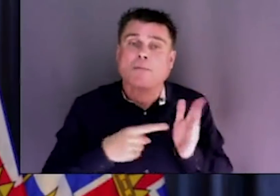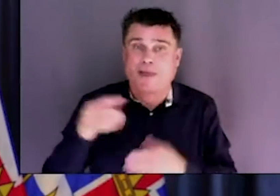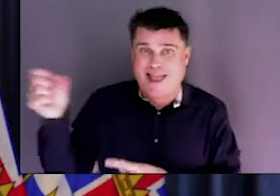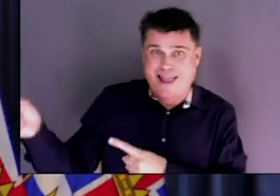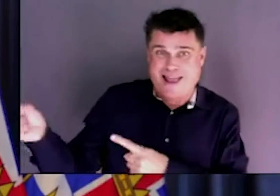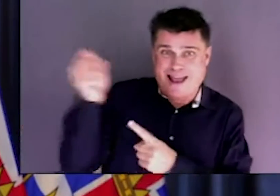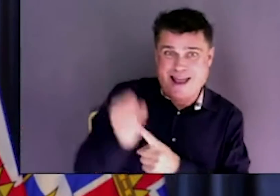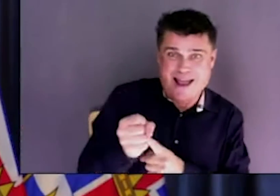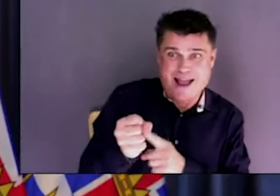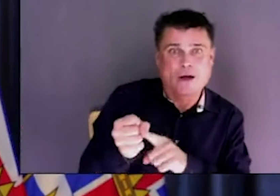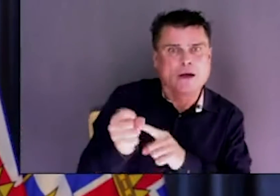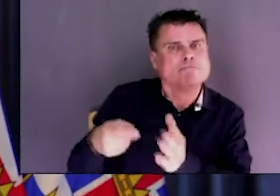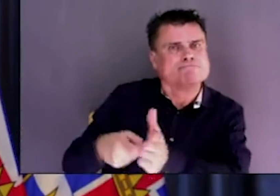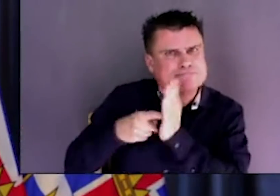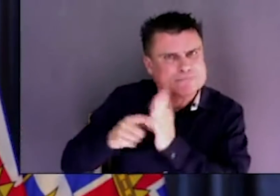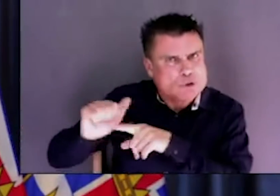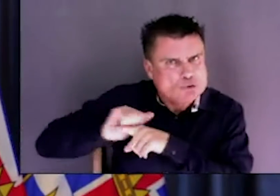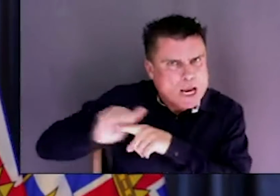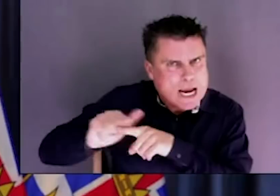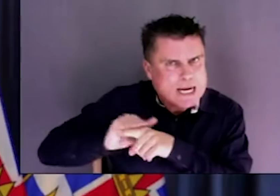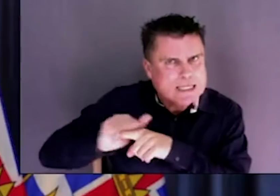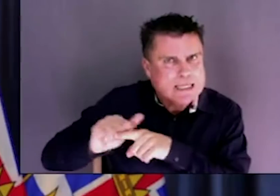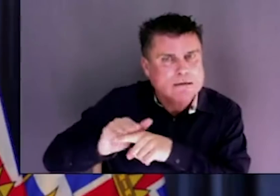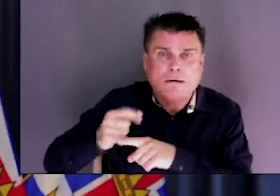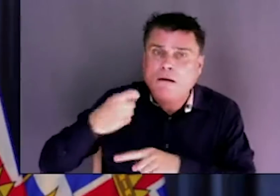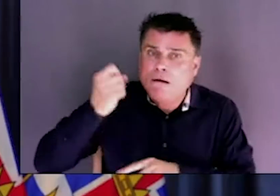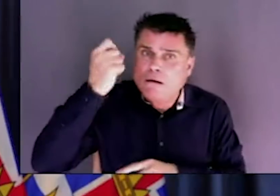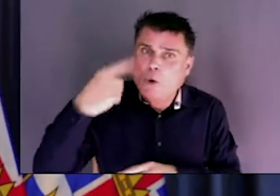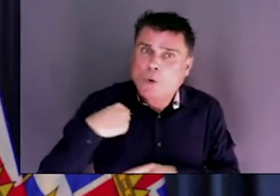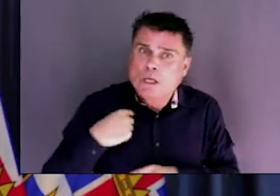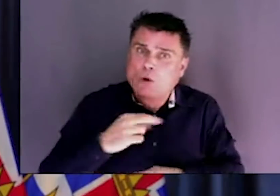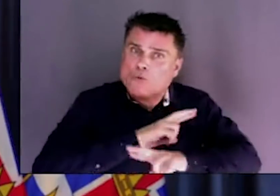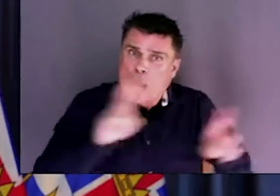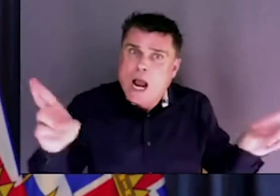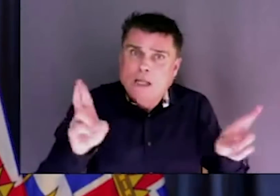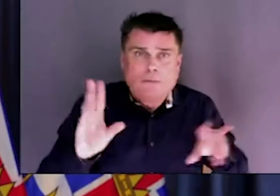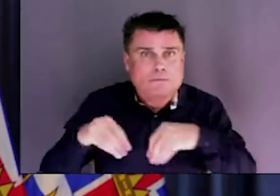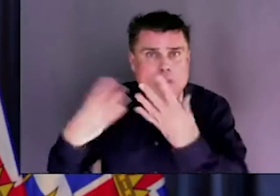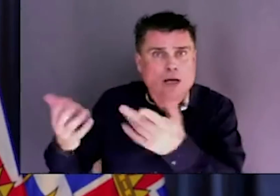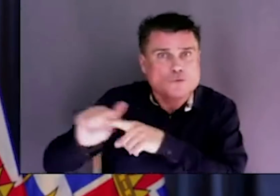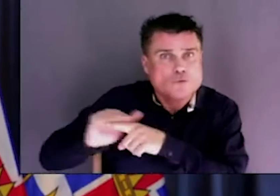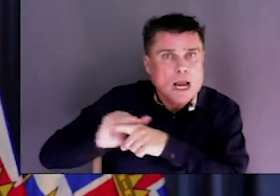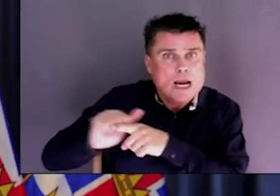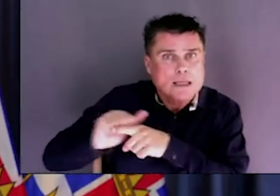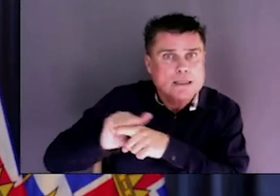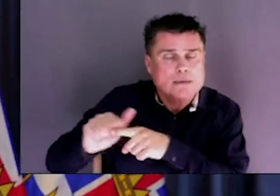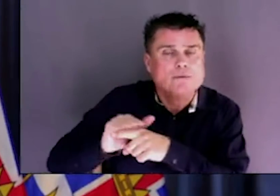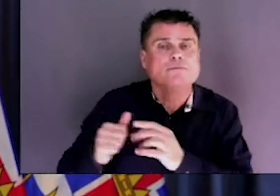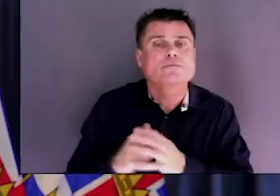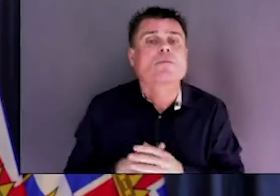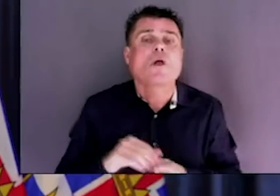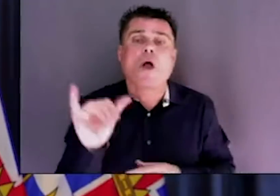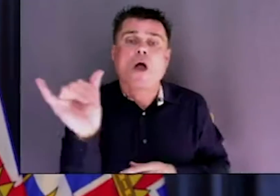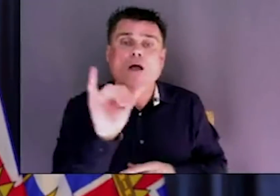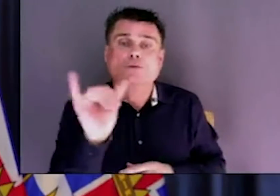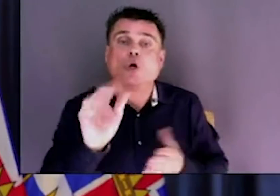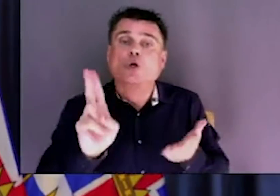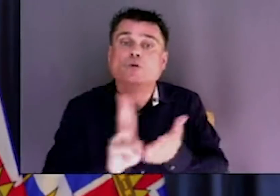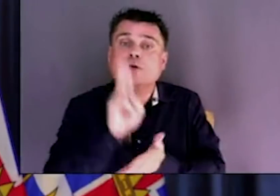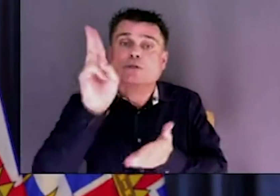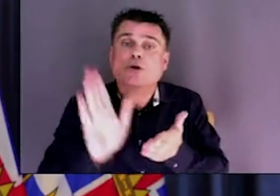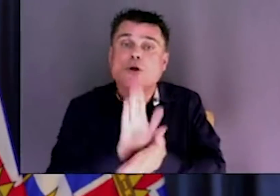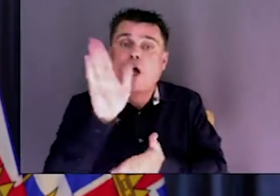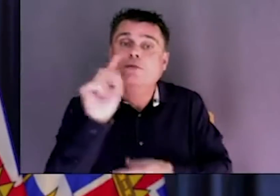in an expedited manner, and I'm confident that our post-secondary institutions are up to that challenge. Particularly with the extraordinary year we've